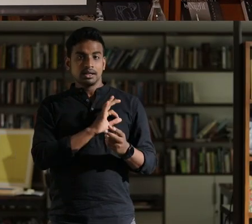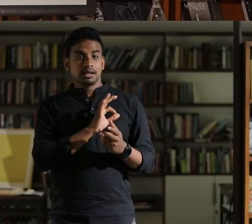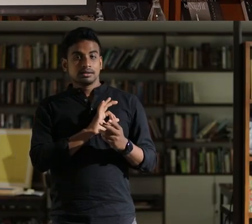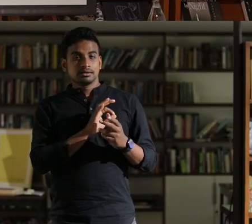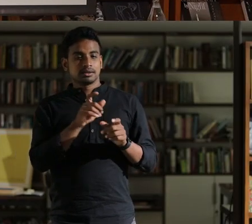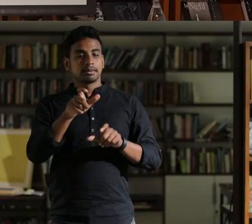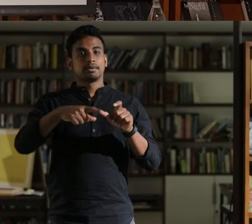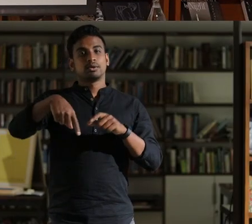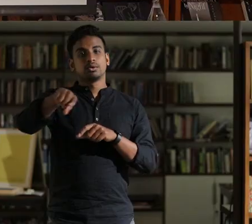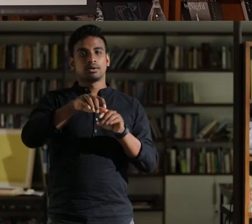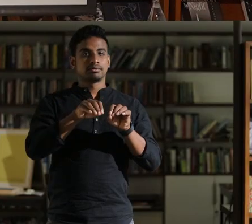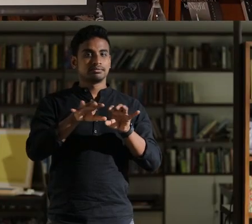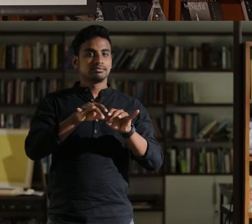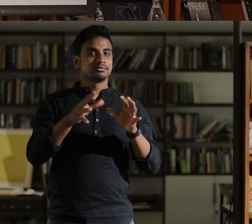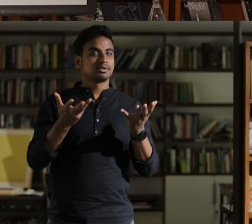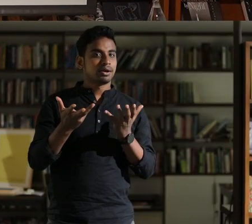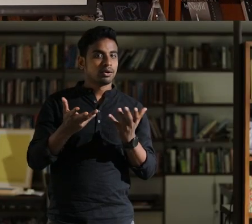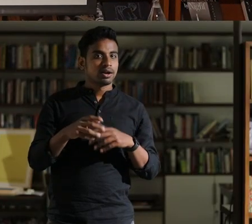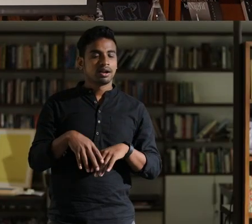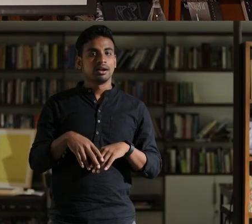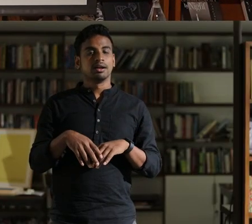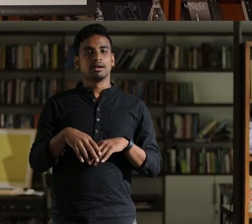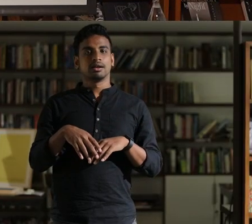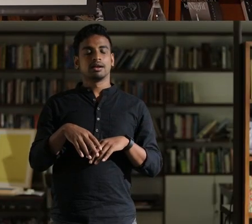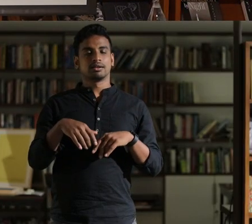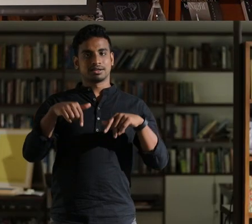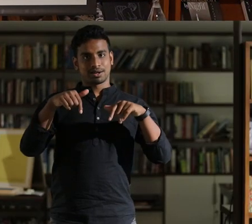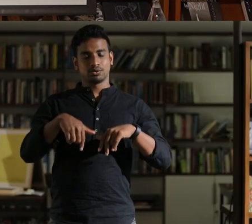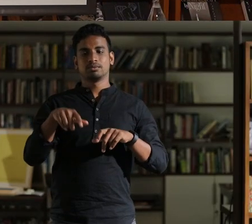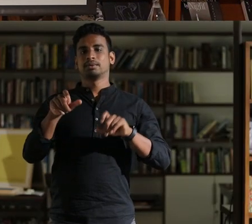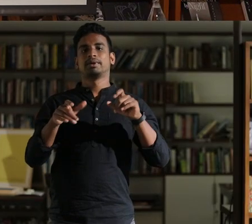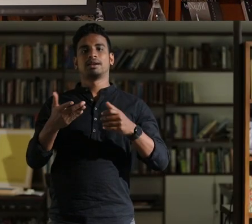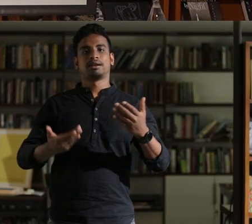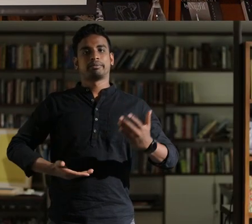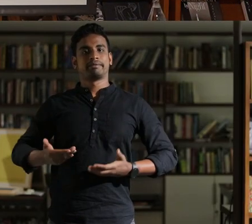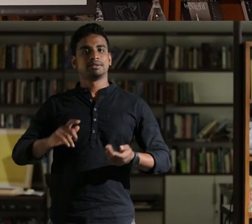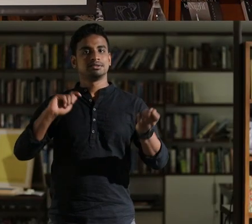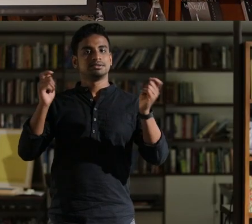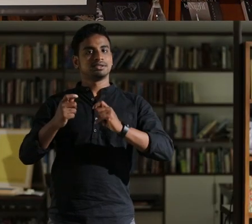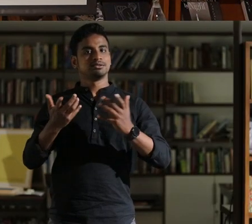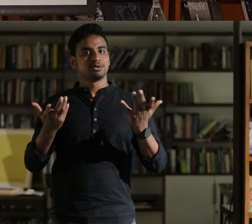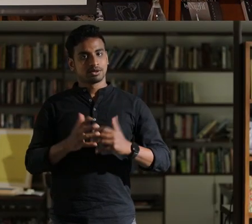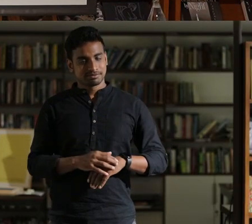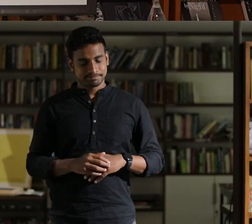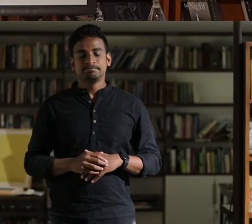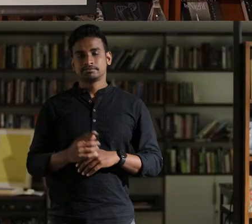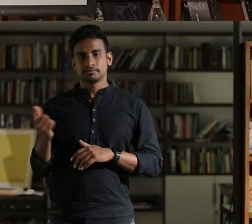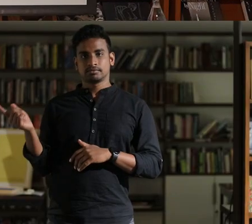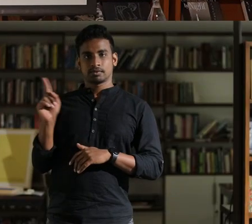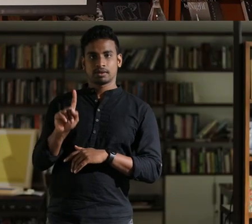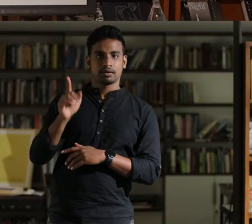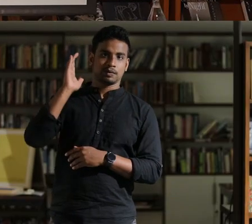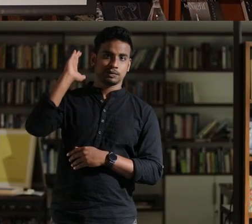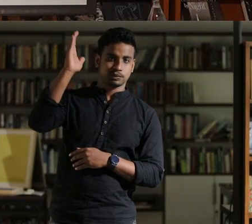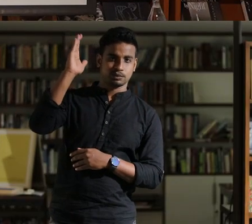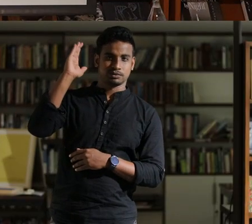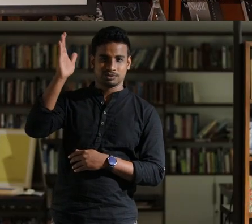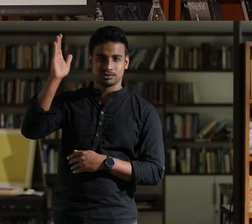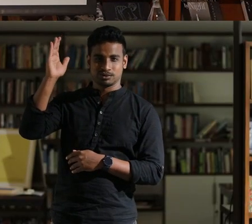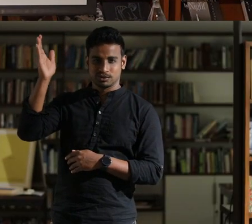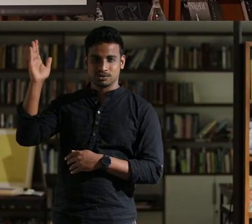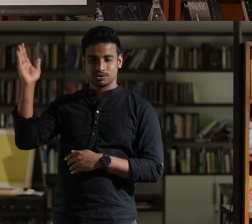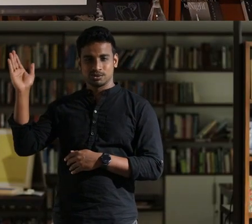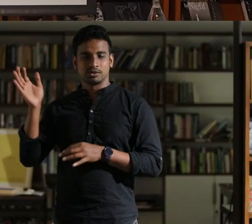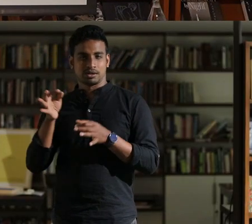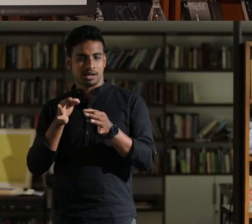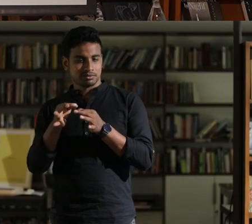all items of conversation that become part of these academic or grassroots